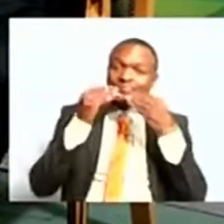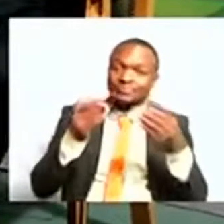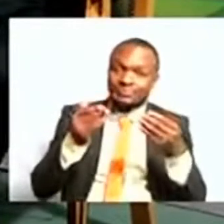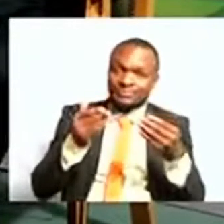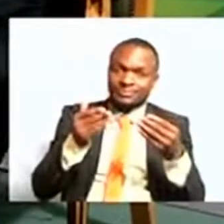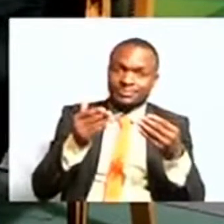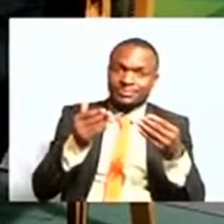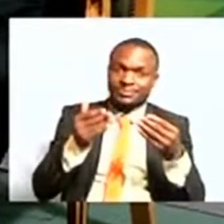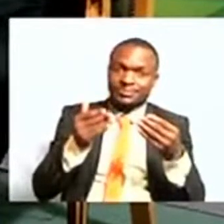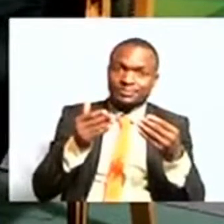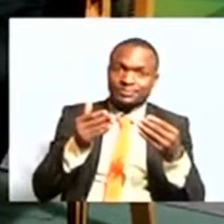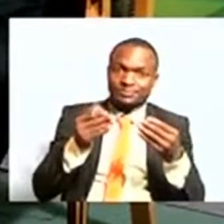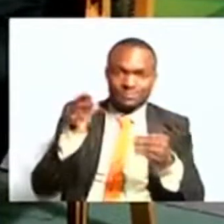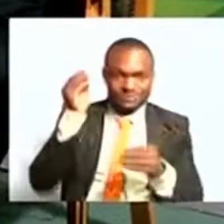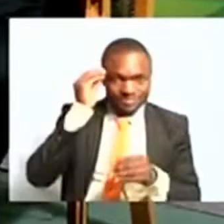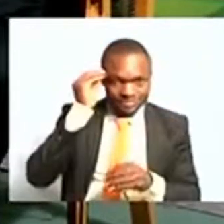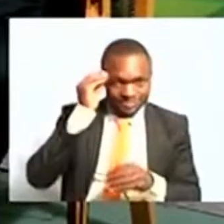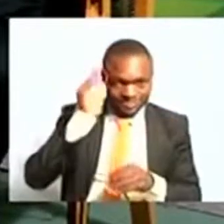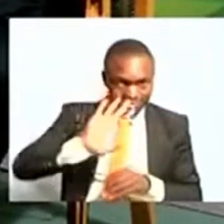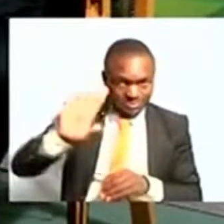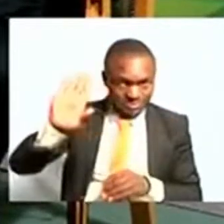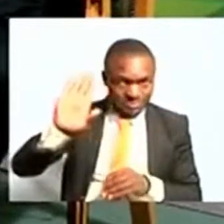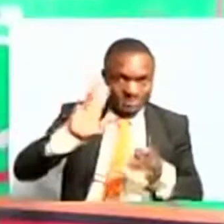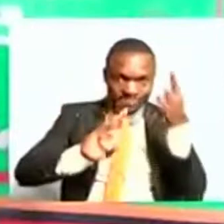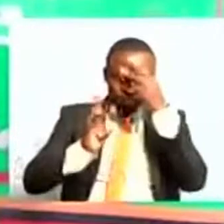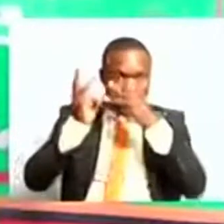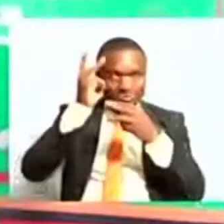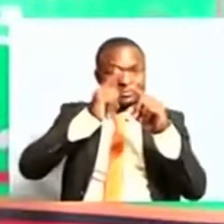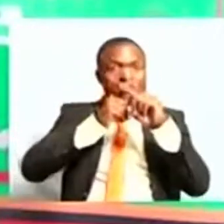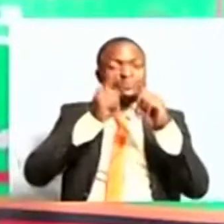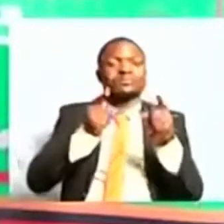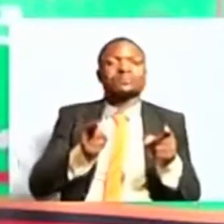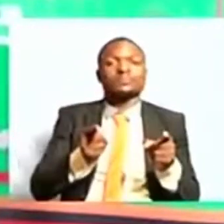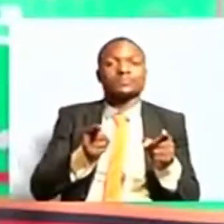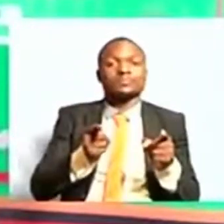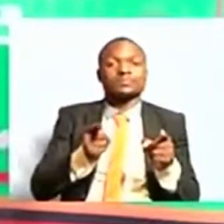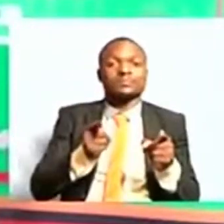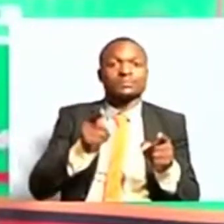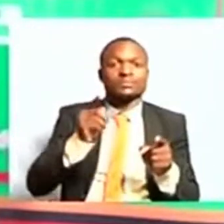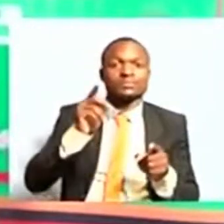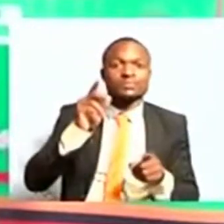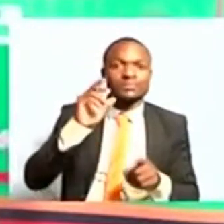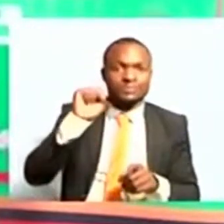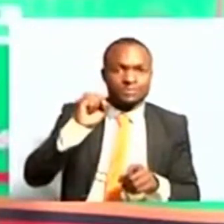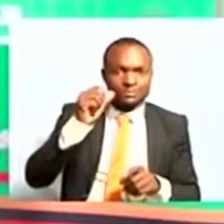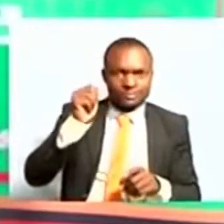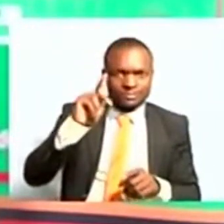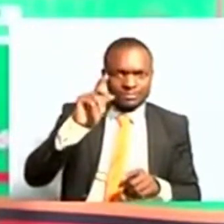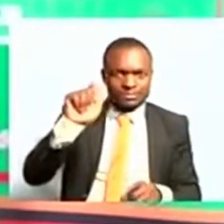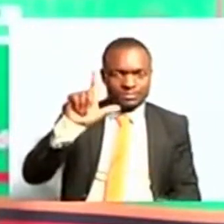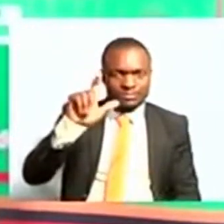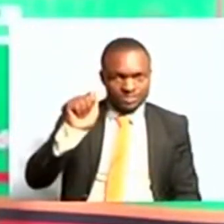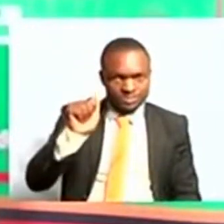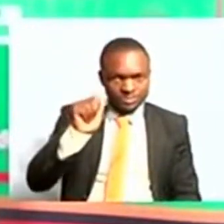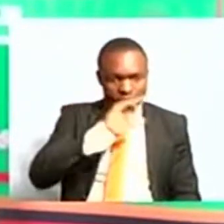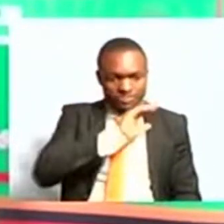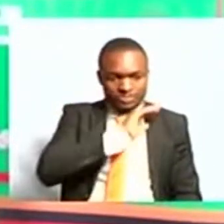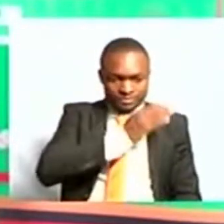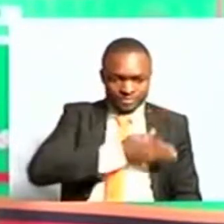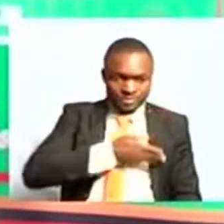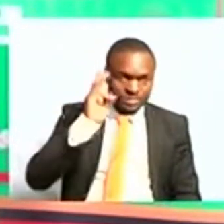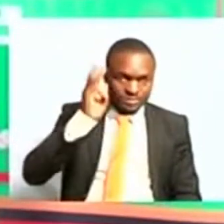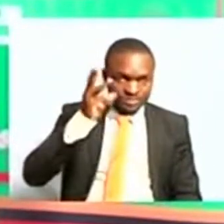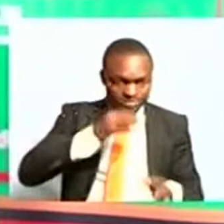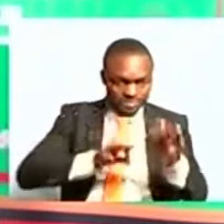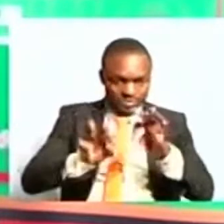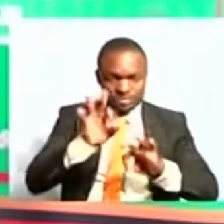much. We take note of your concern. But of course, Madam Katongo, Madam Sakala will be able to highlight, as